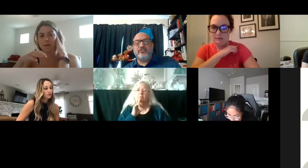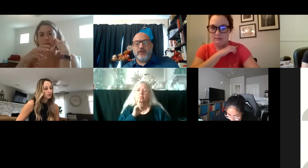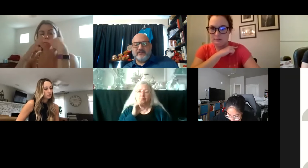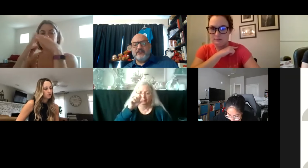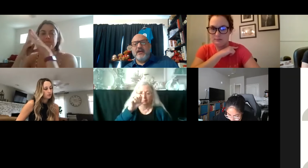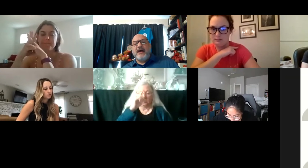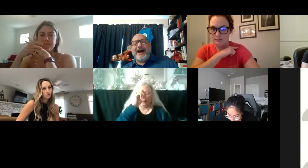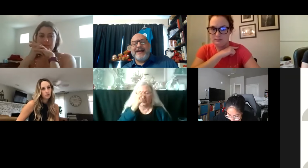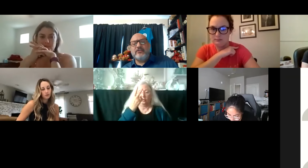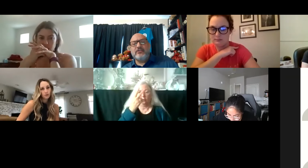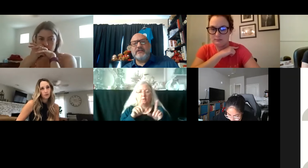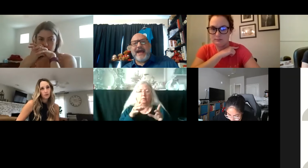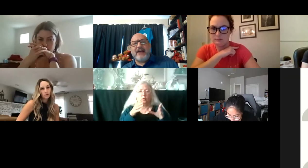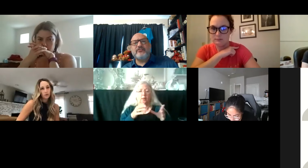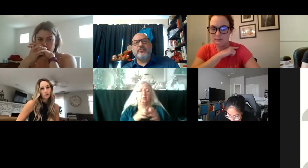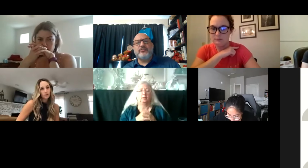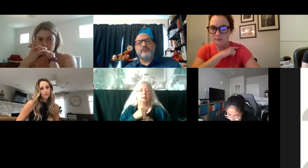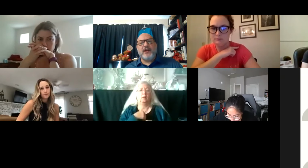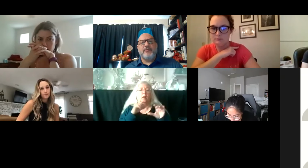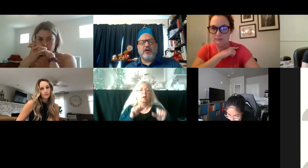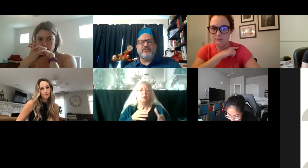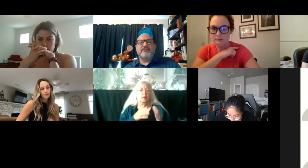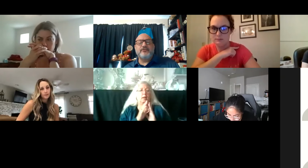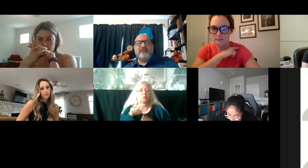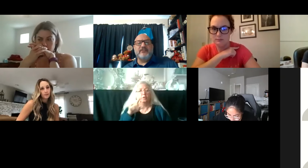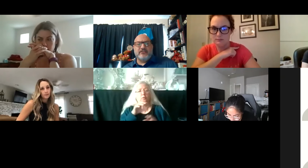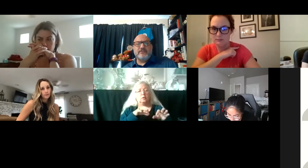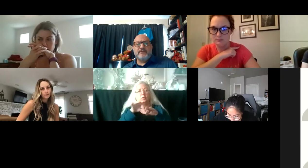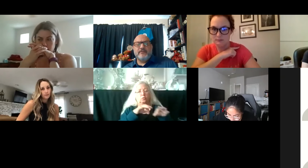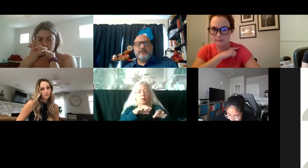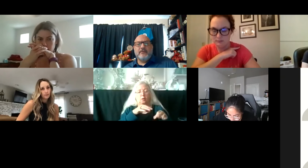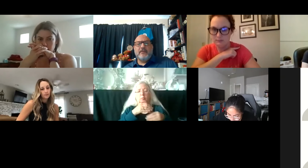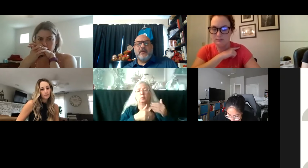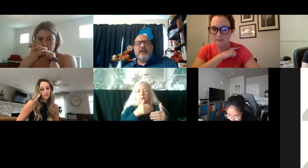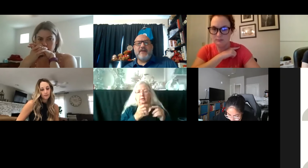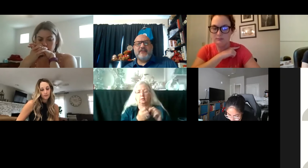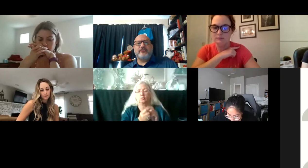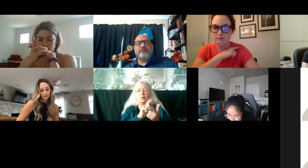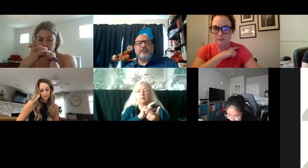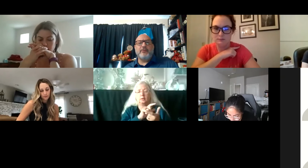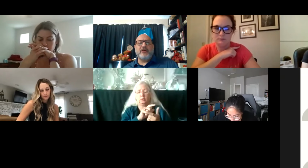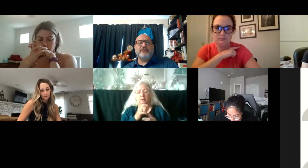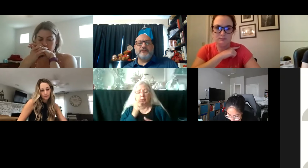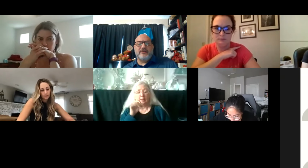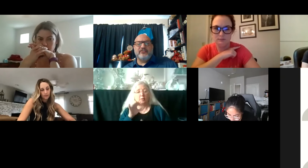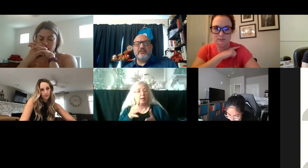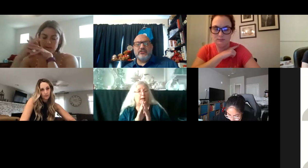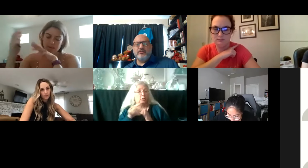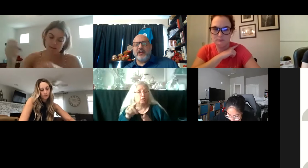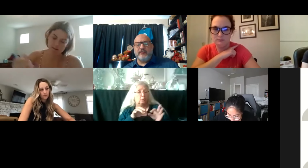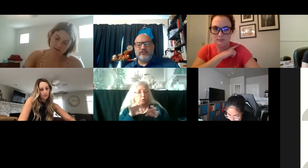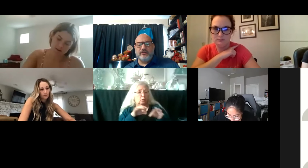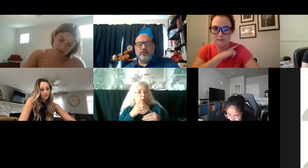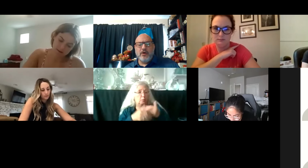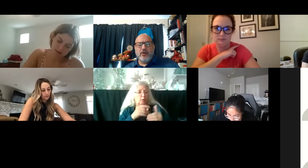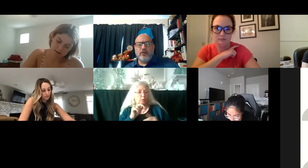of it in 2 ways. I could ask you to describe the process of translation. And if I ask you to describe the process of translation, you